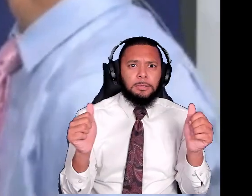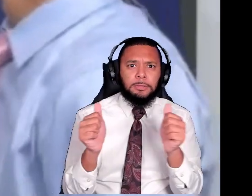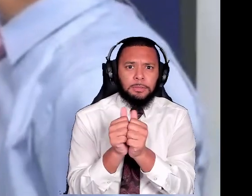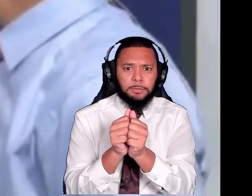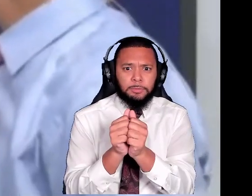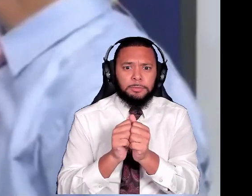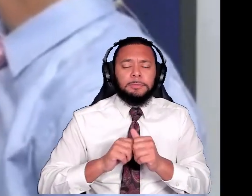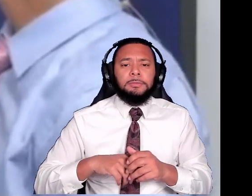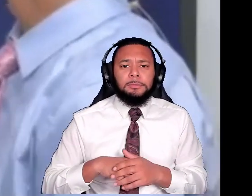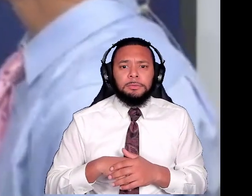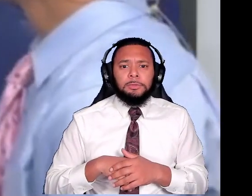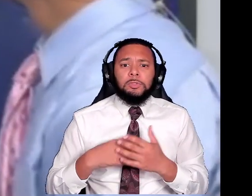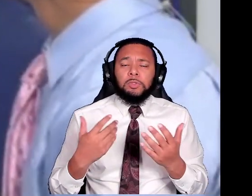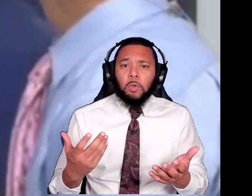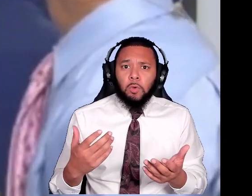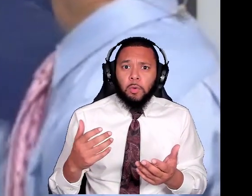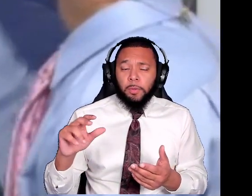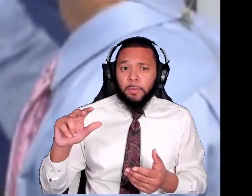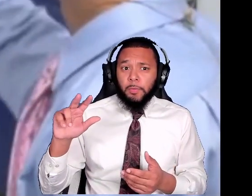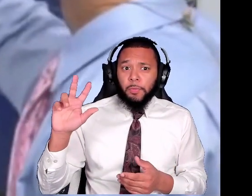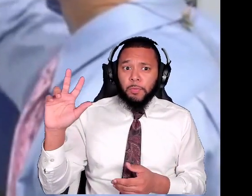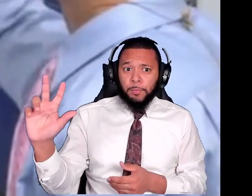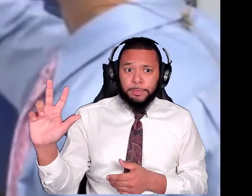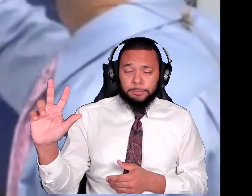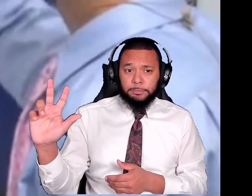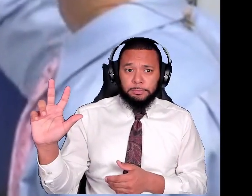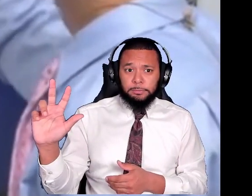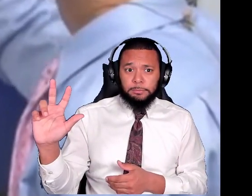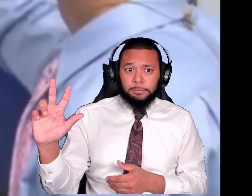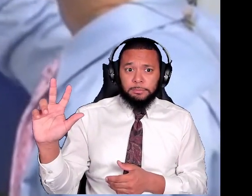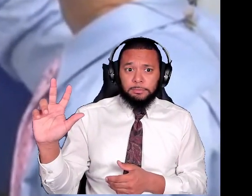dollars. So $3